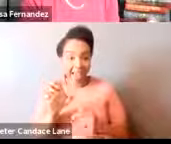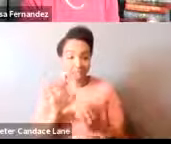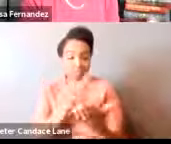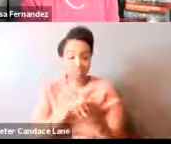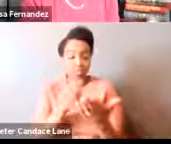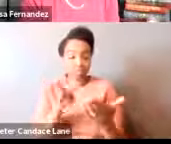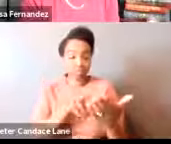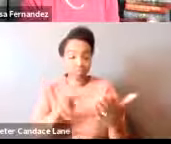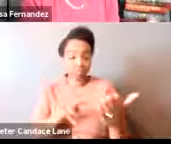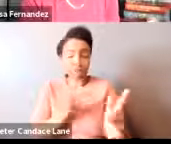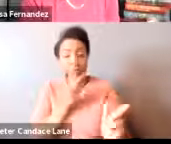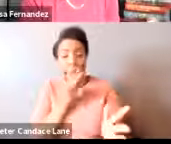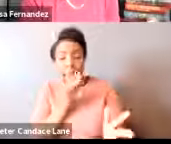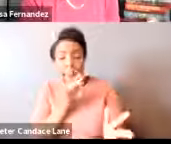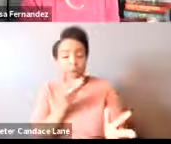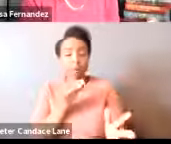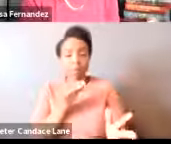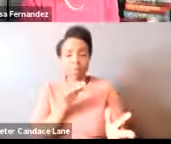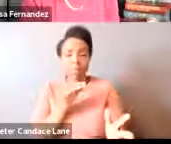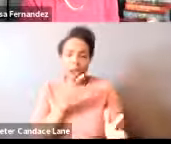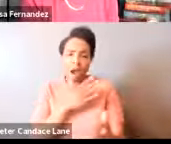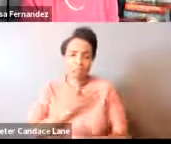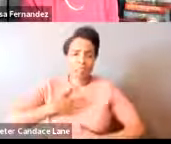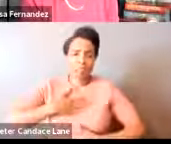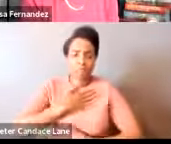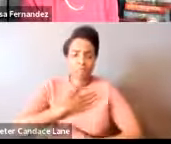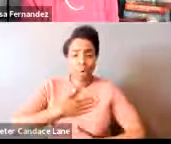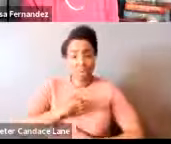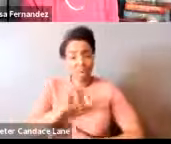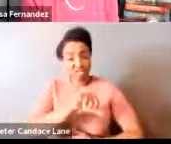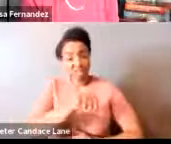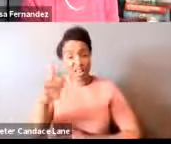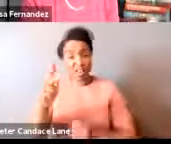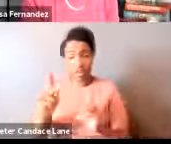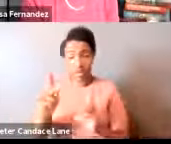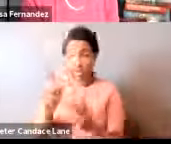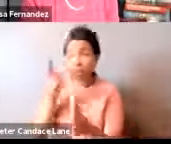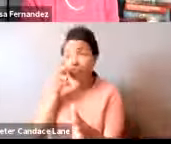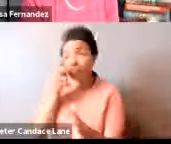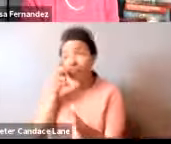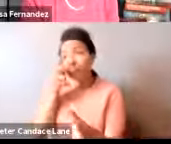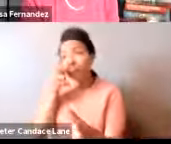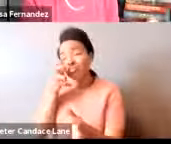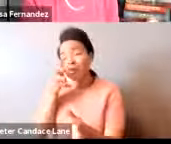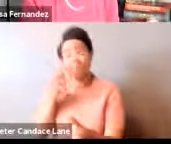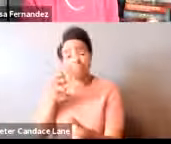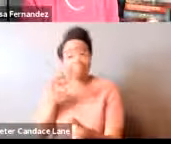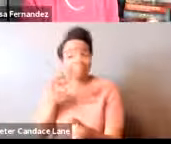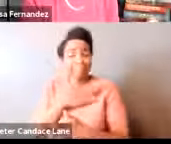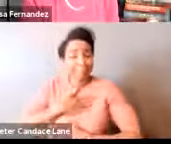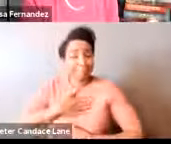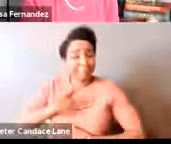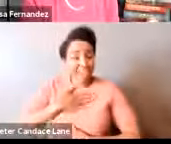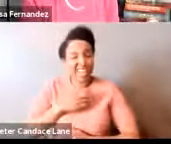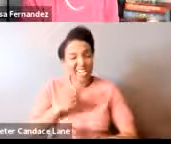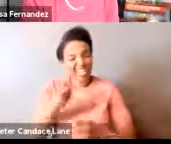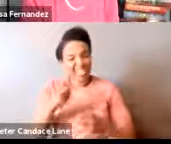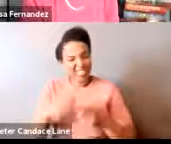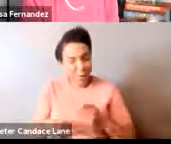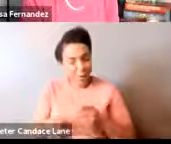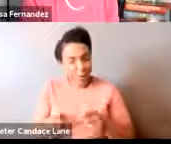work as well. And so it's kind of difficult, but it also gives us